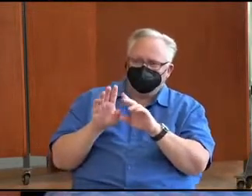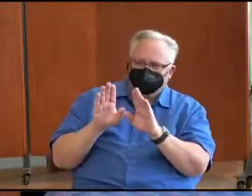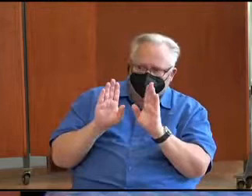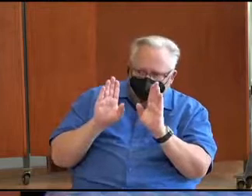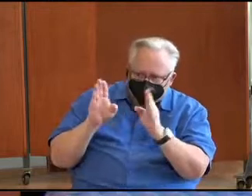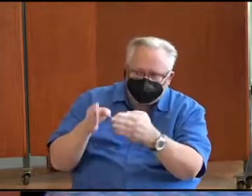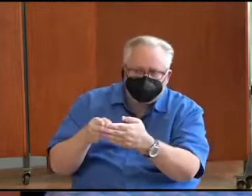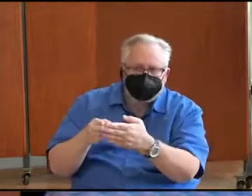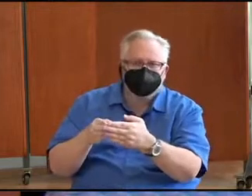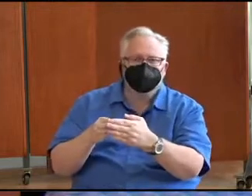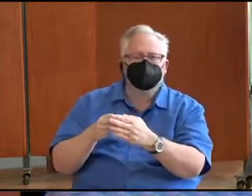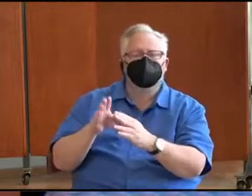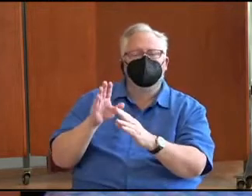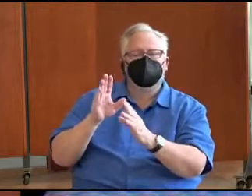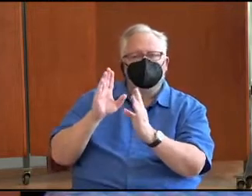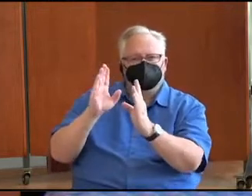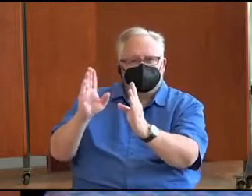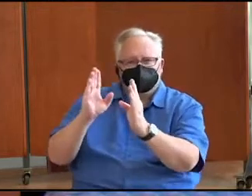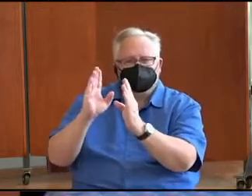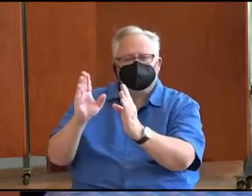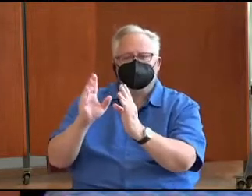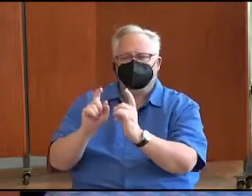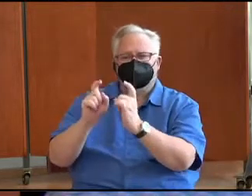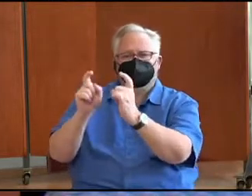listening, loving,